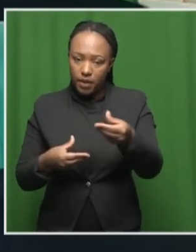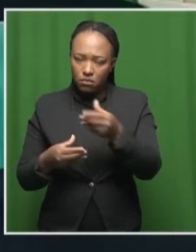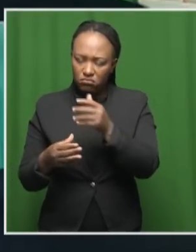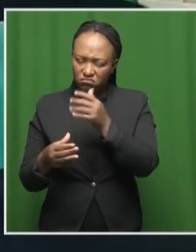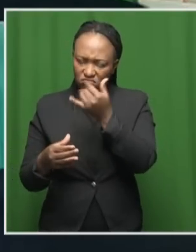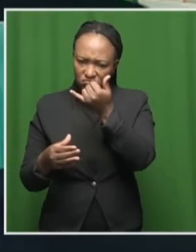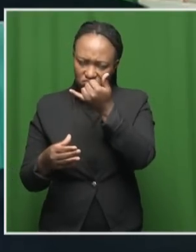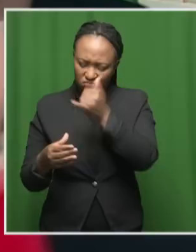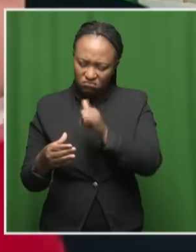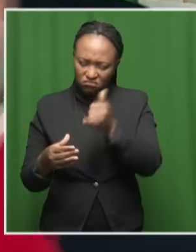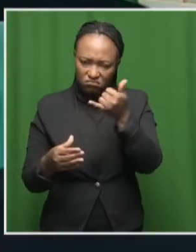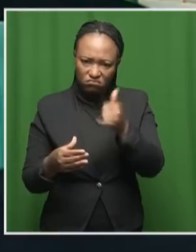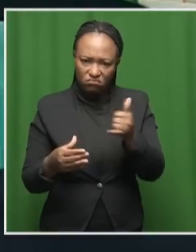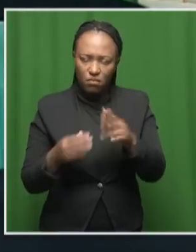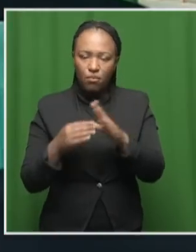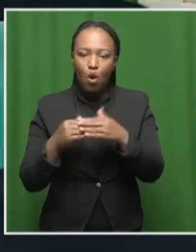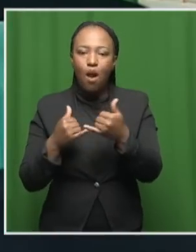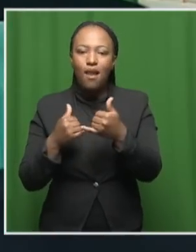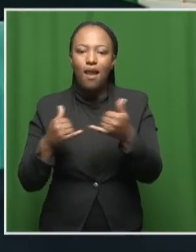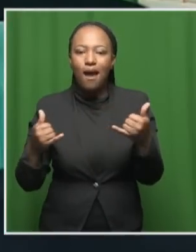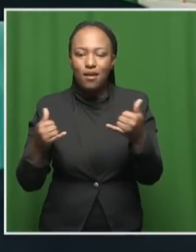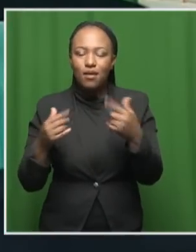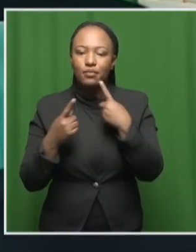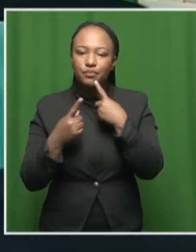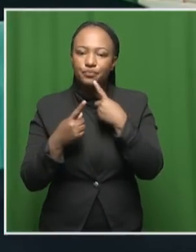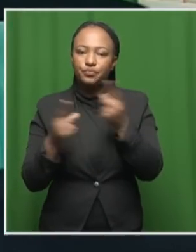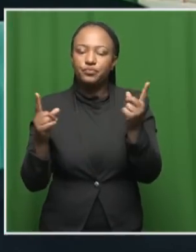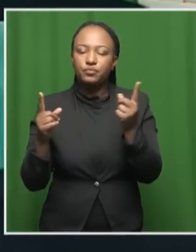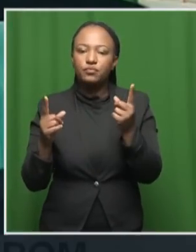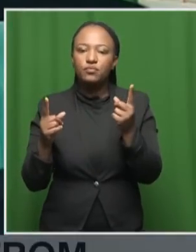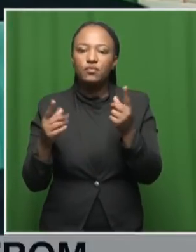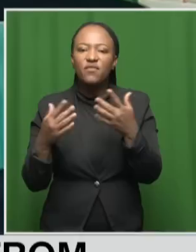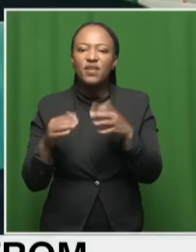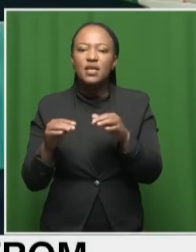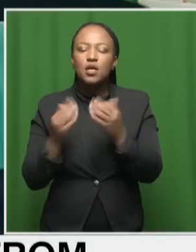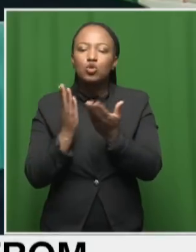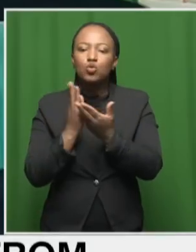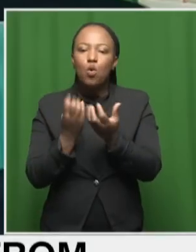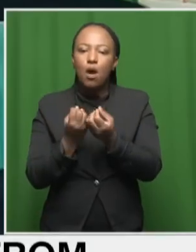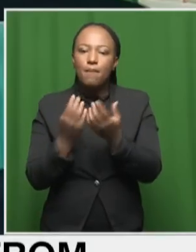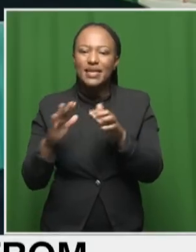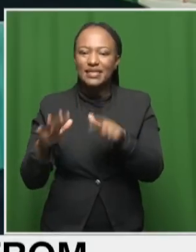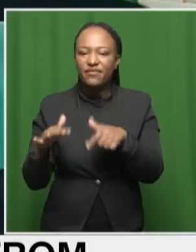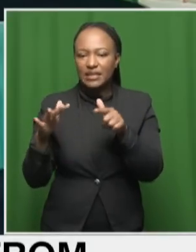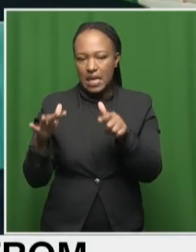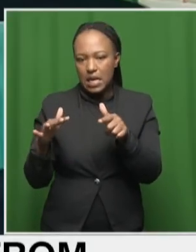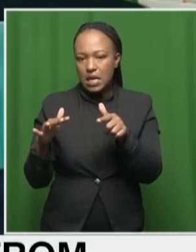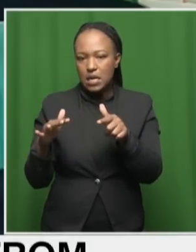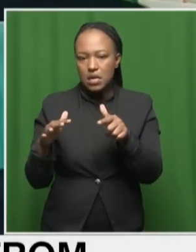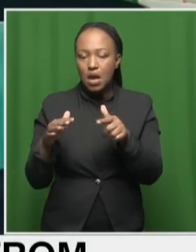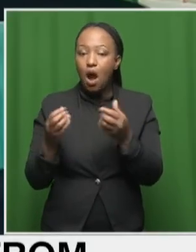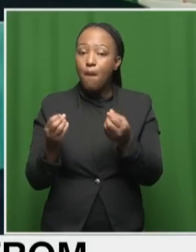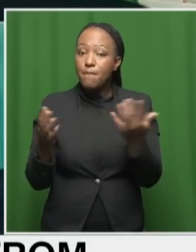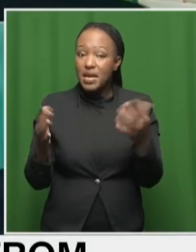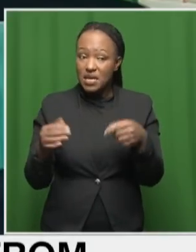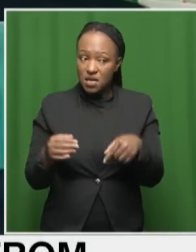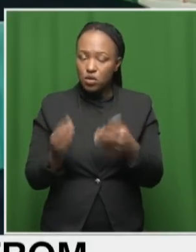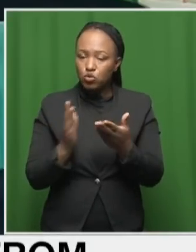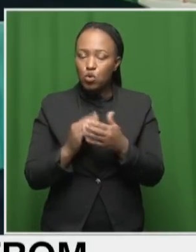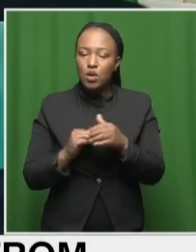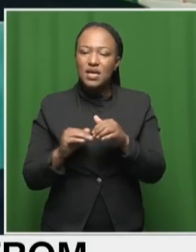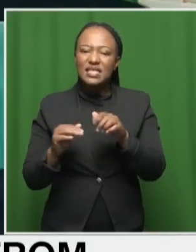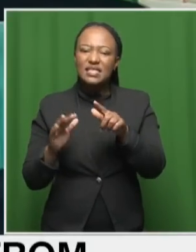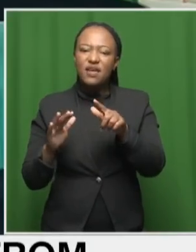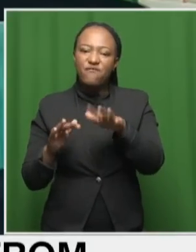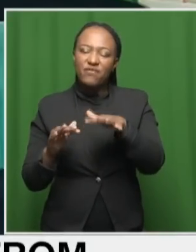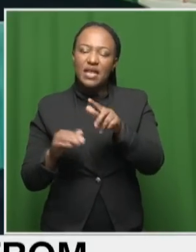you look at that virtual classroom solution that was announced, that was only in 17 schools. We have 15,000 schools in South Africa. If you look